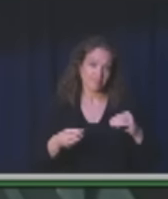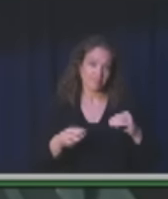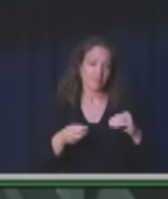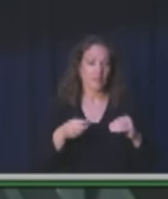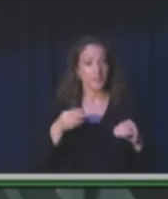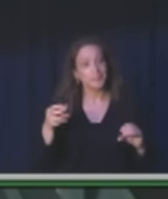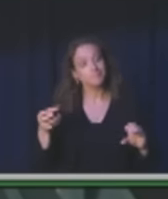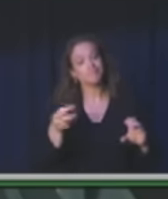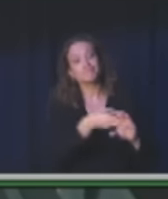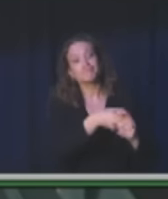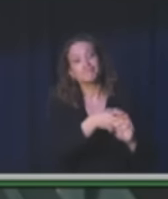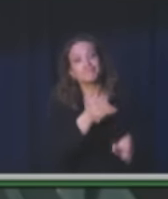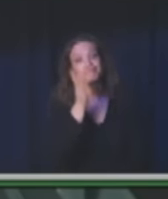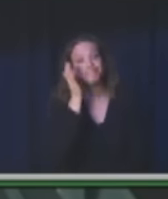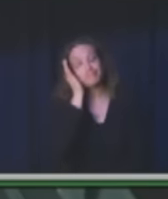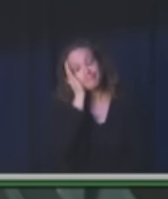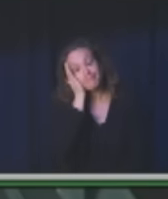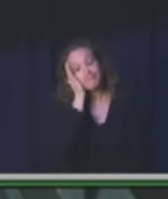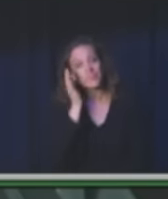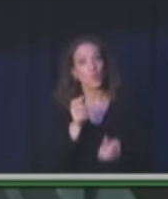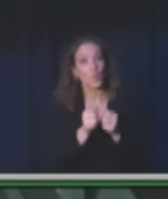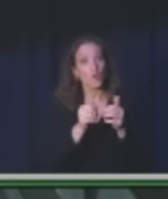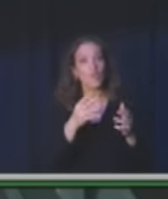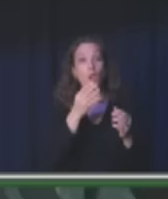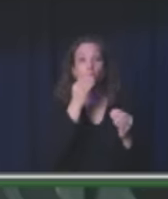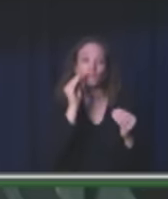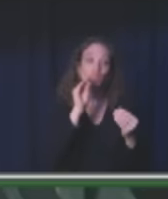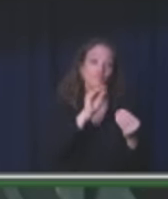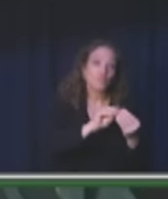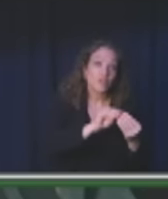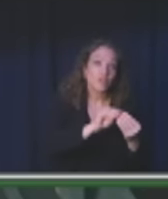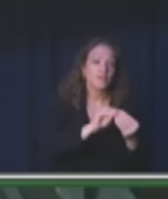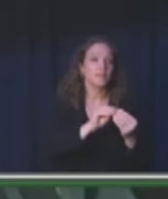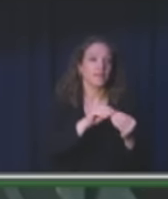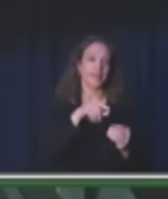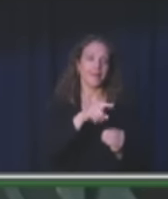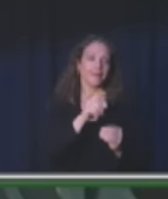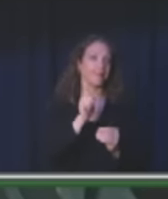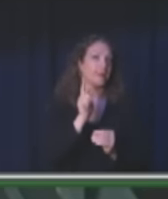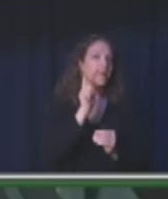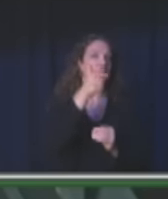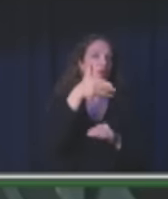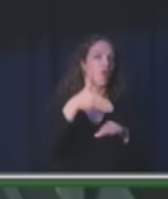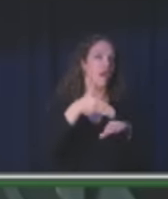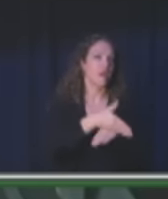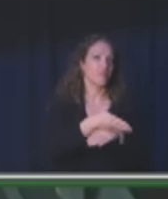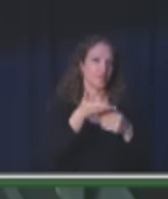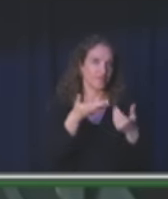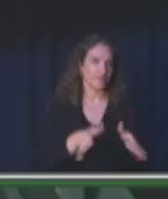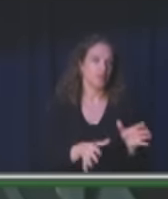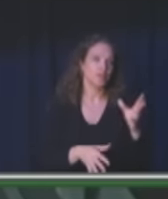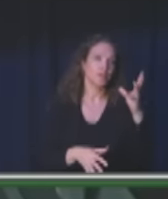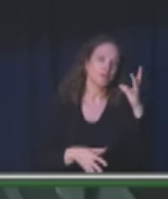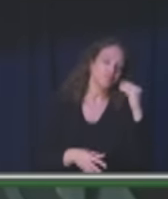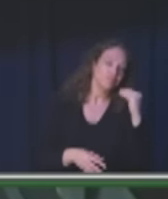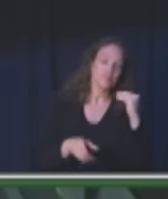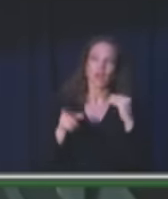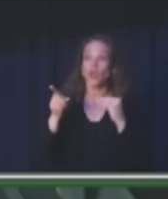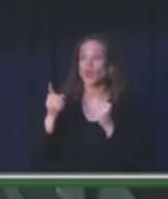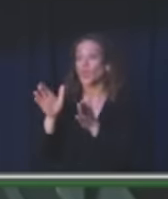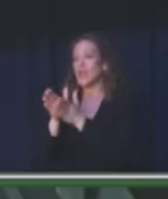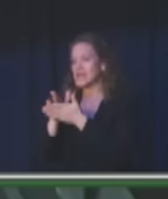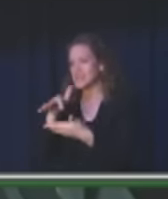bed without that kiss, and who got that kiss late at night after you'd closed the books.